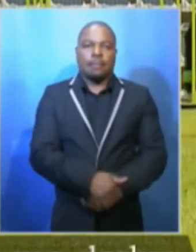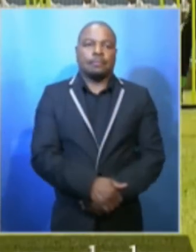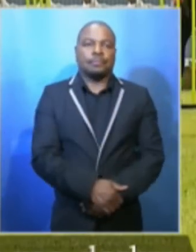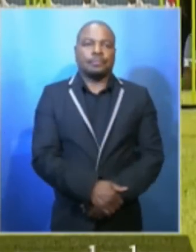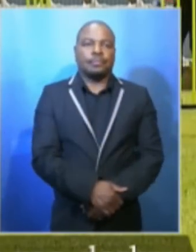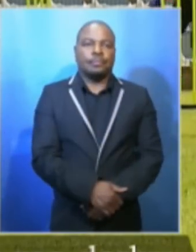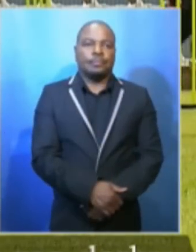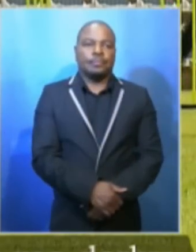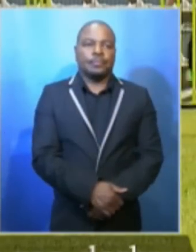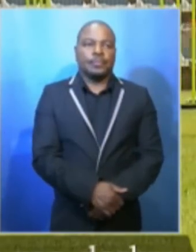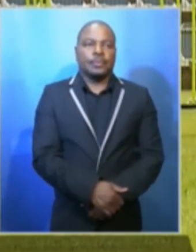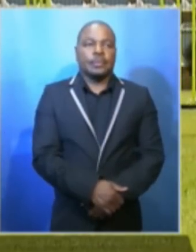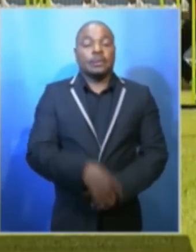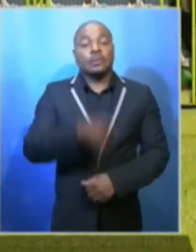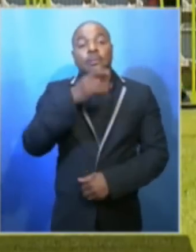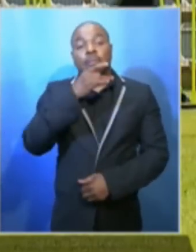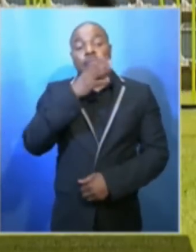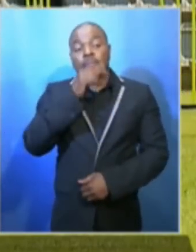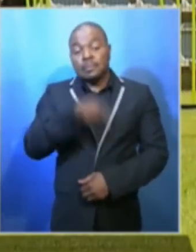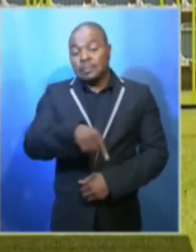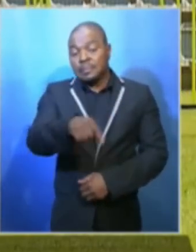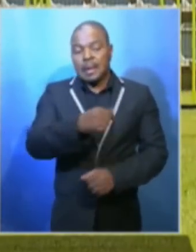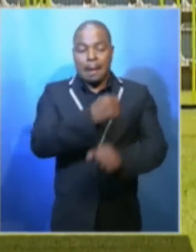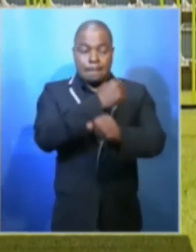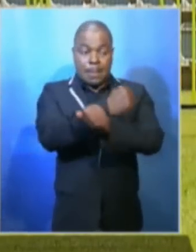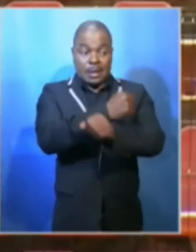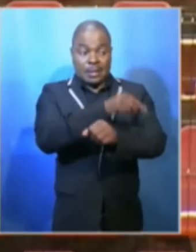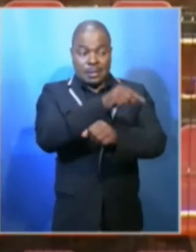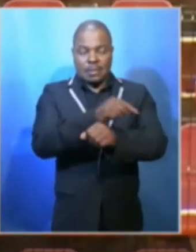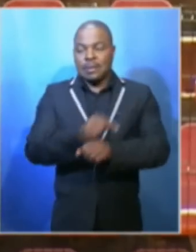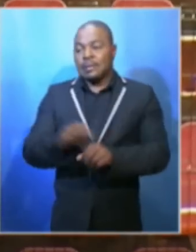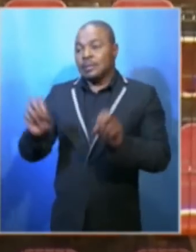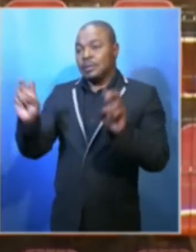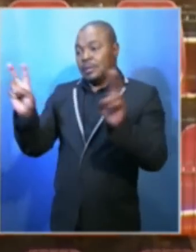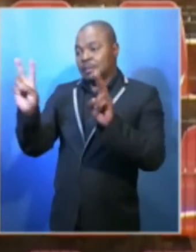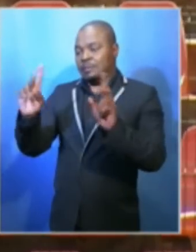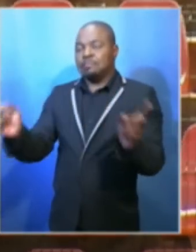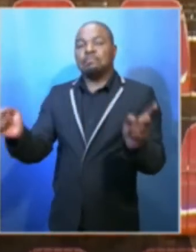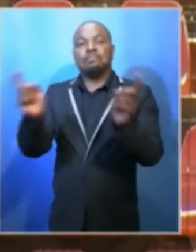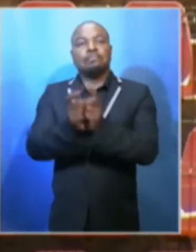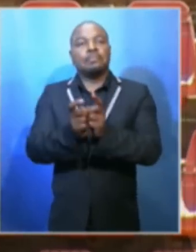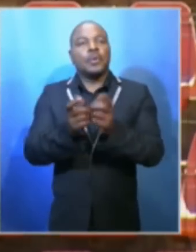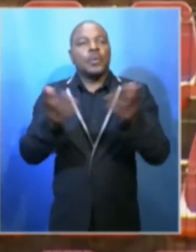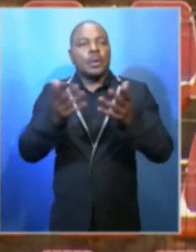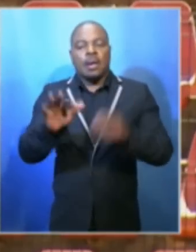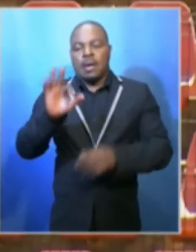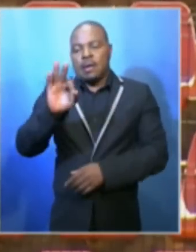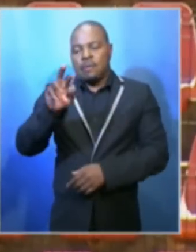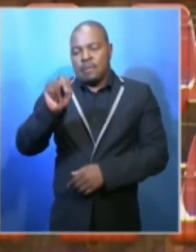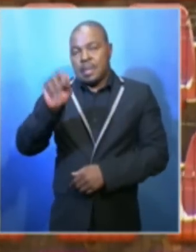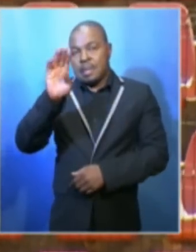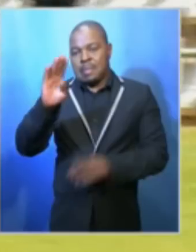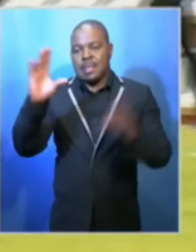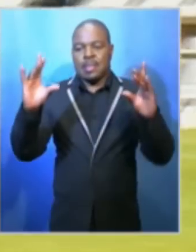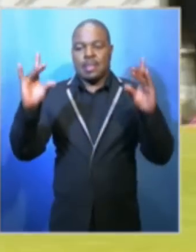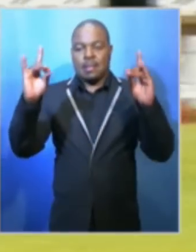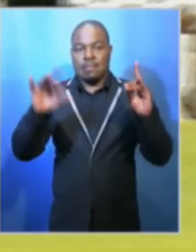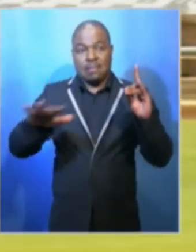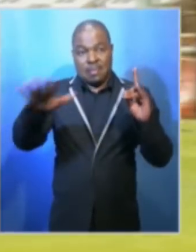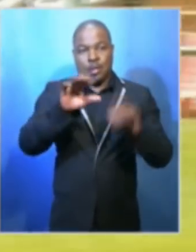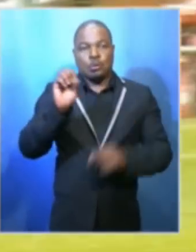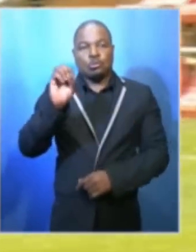Ka Moqebelo, Orlando Pirates e tlankana le setlhopha sa Kaizer Chiefs le baleng la dipapadi FNB Soweto. Ho balatedi